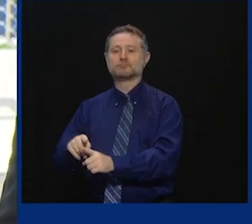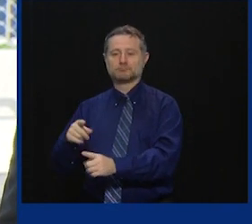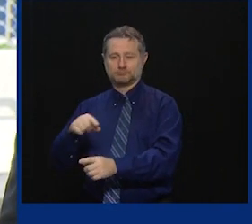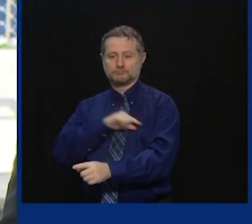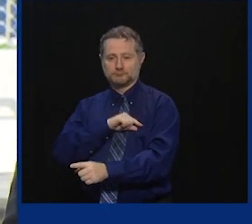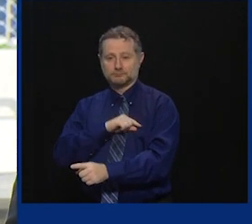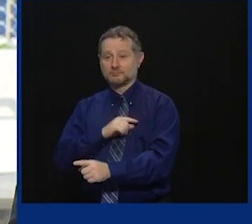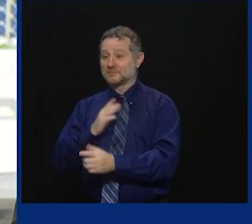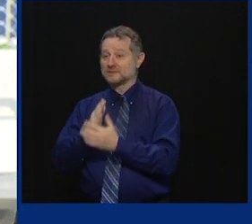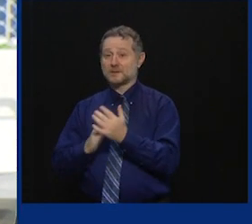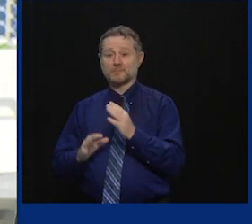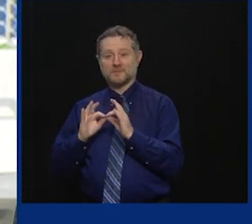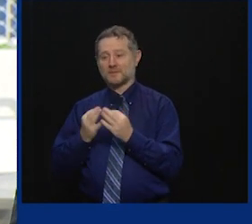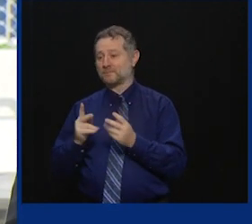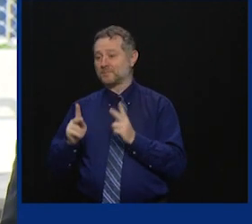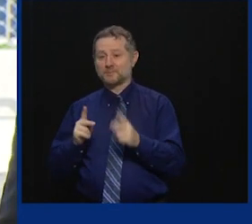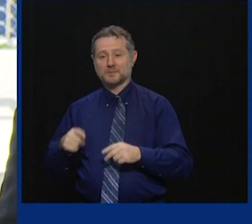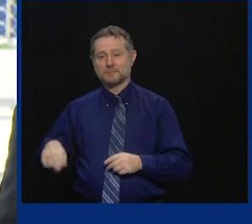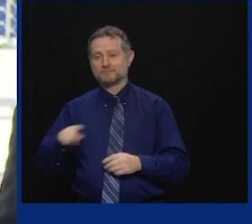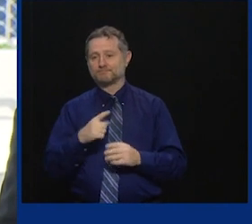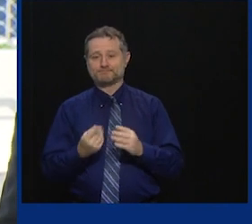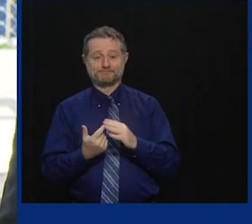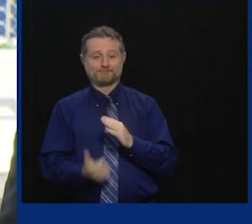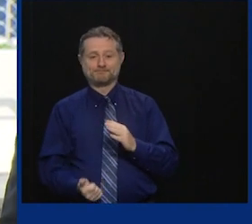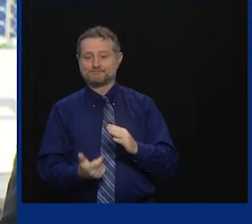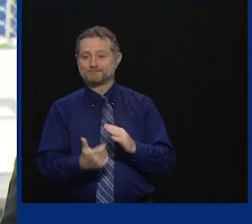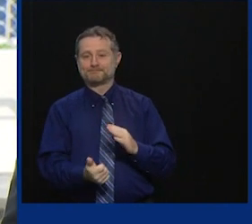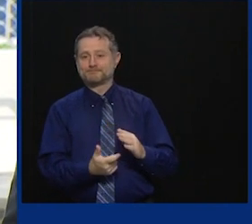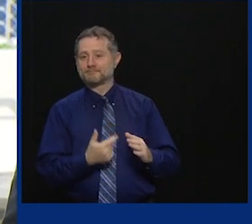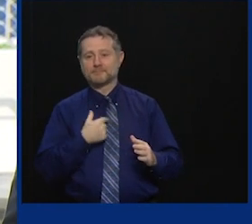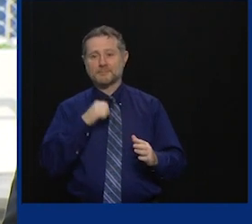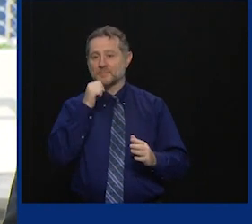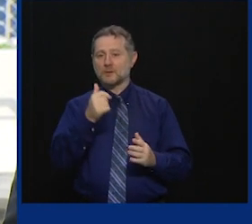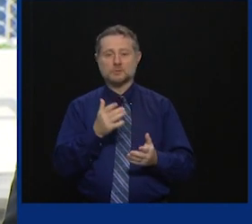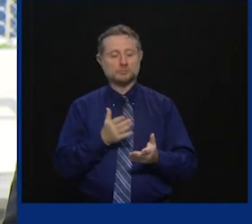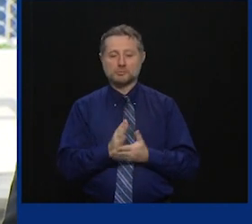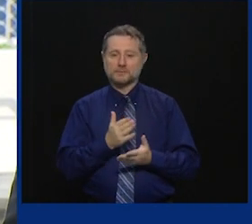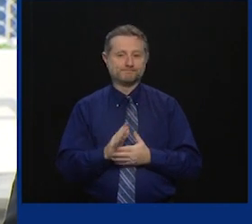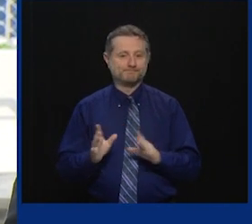the cracks. That is not okay with us, but please stay